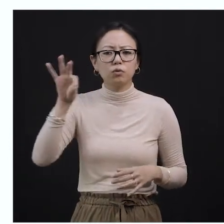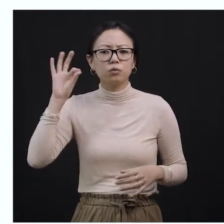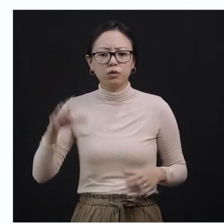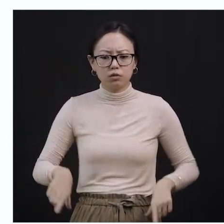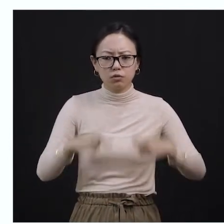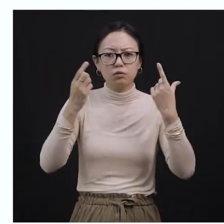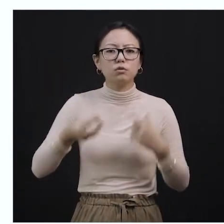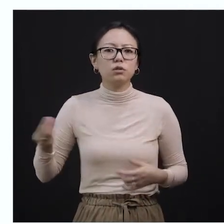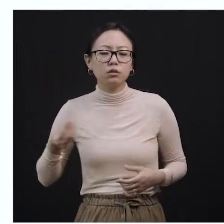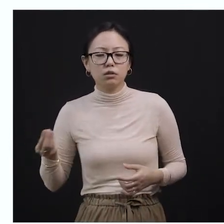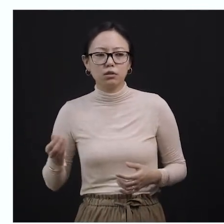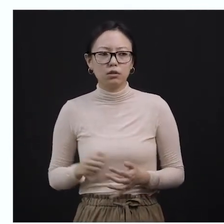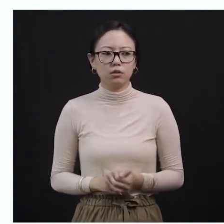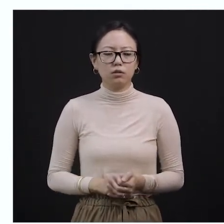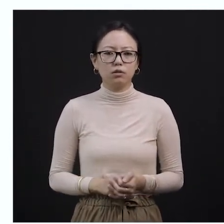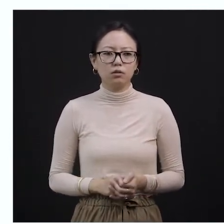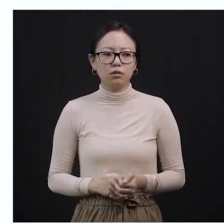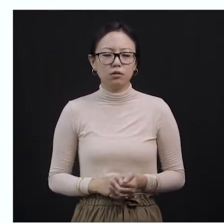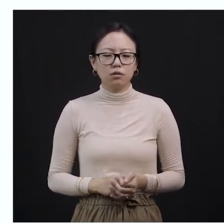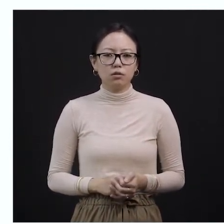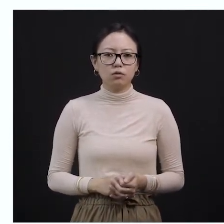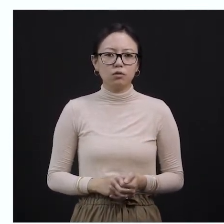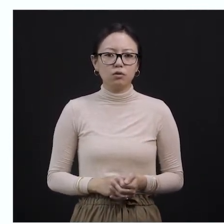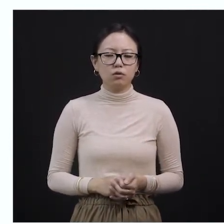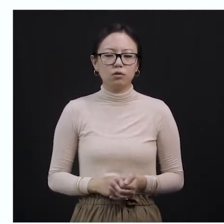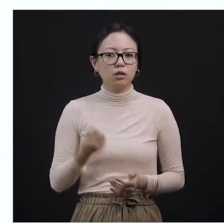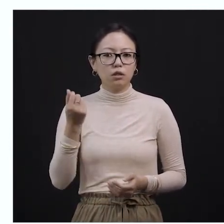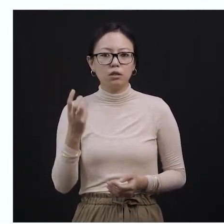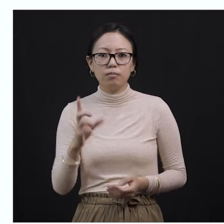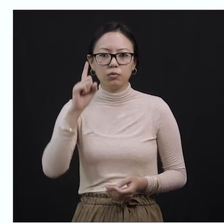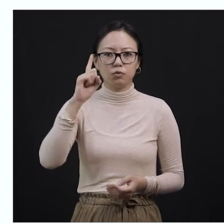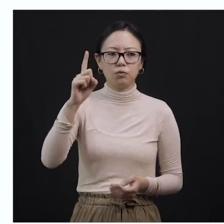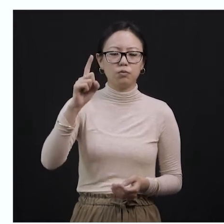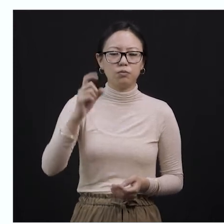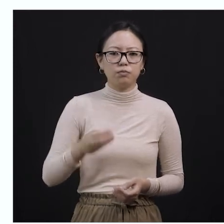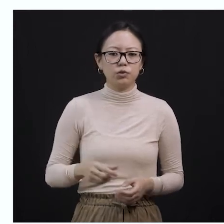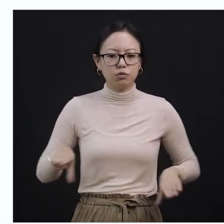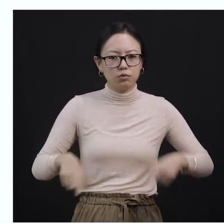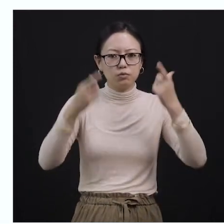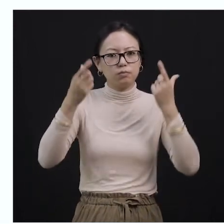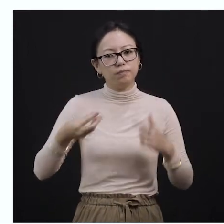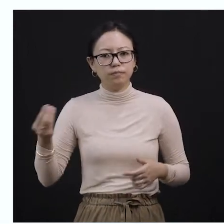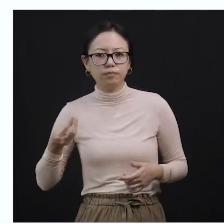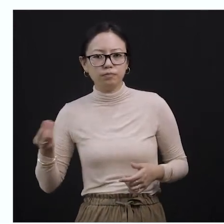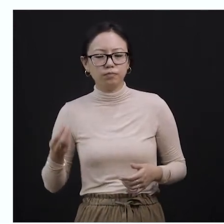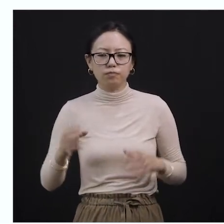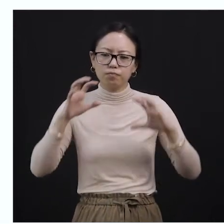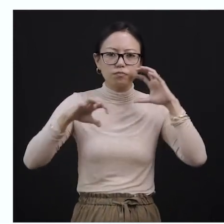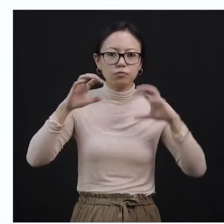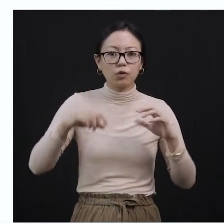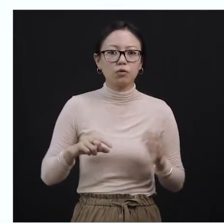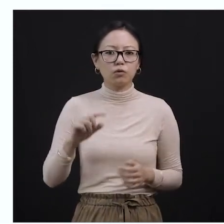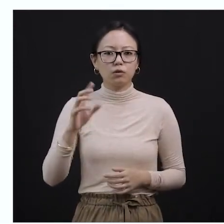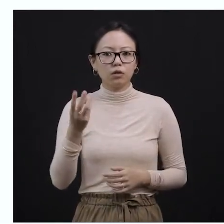So the nearest dog to the tree is the dog number one. It is nearest to the tree, to this